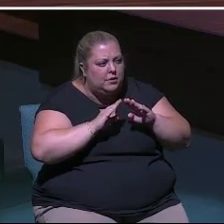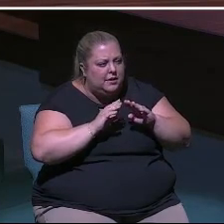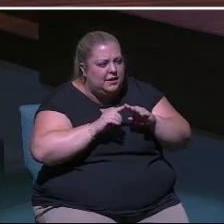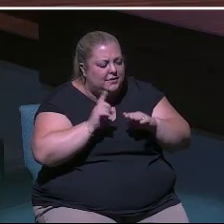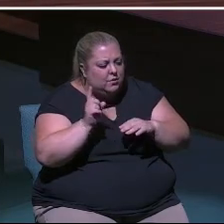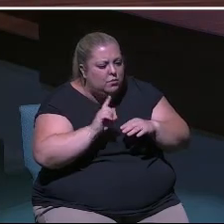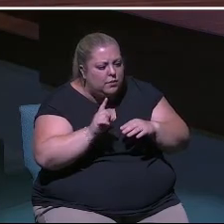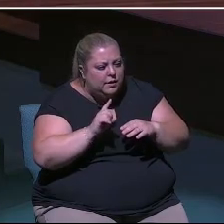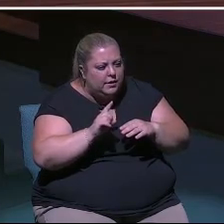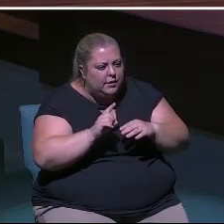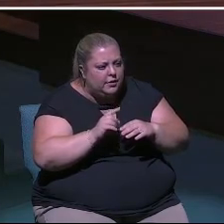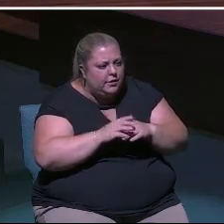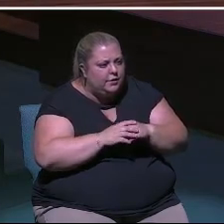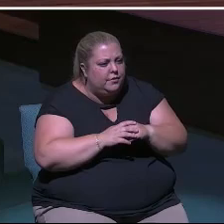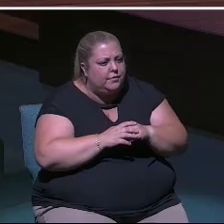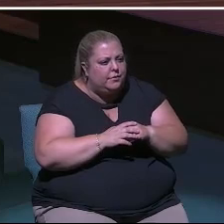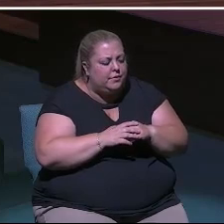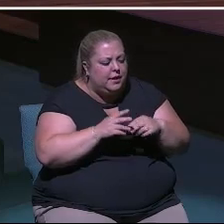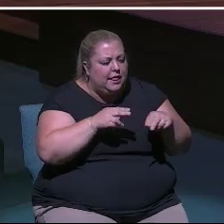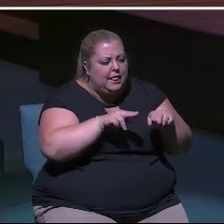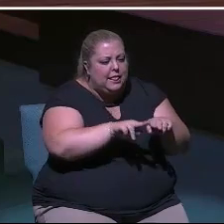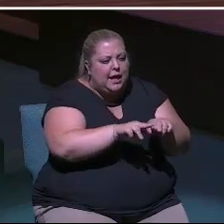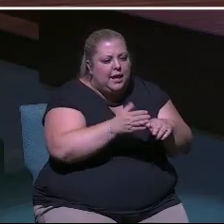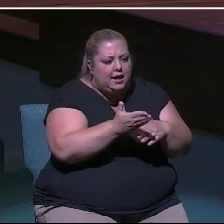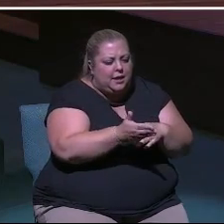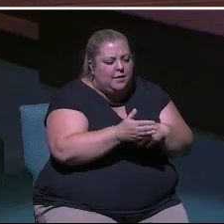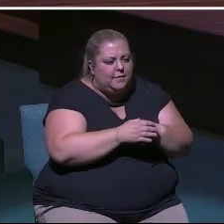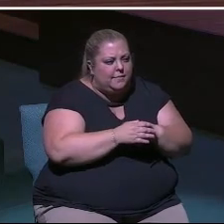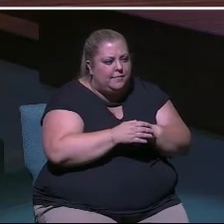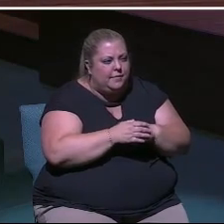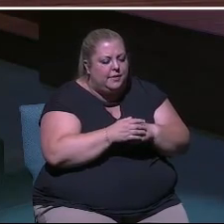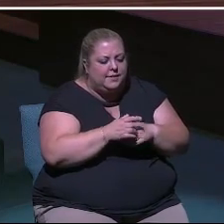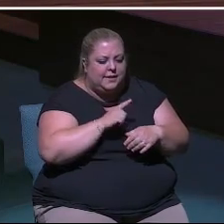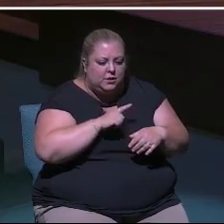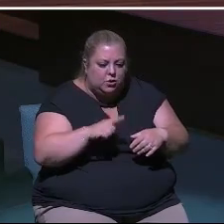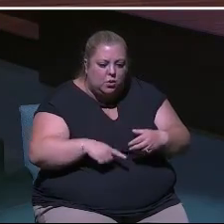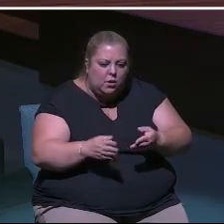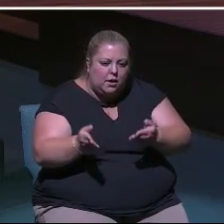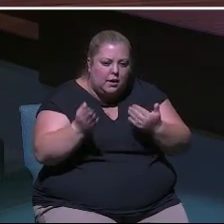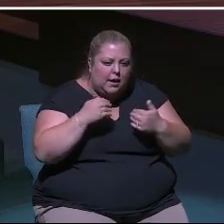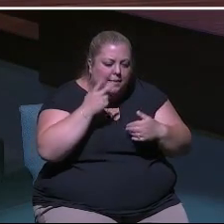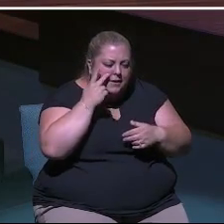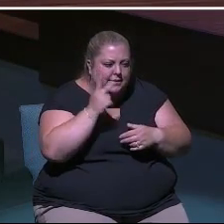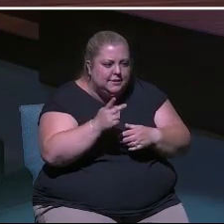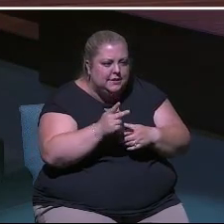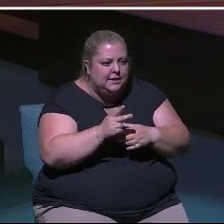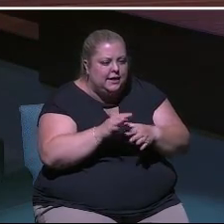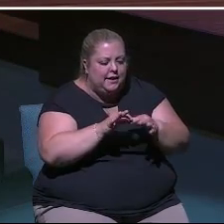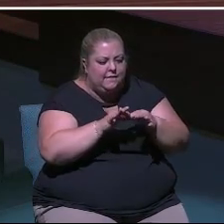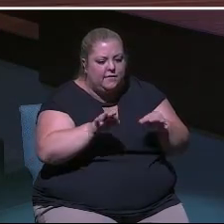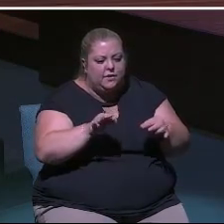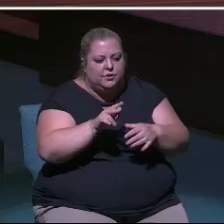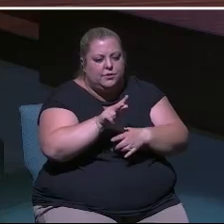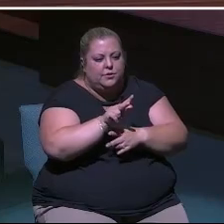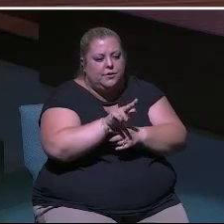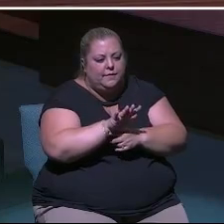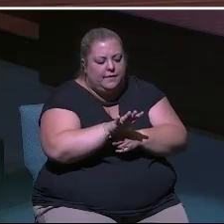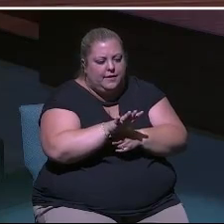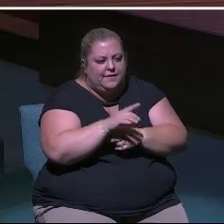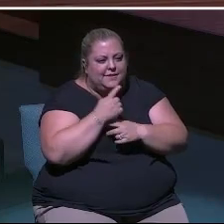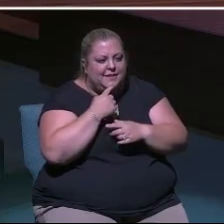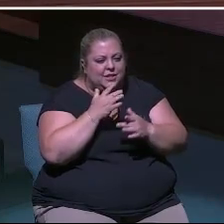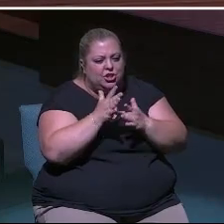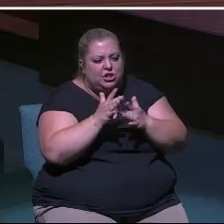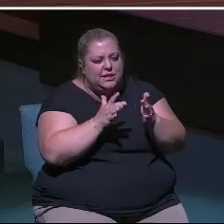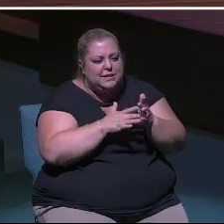him? And they said, Lord, come and see. And the Bible says, verse 35, Jesus wept. He